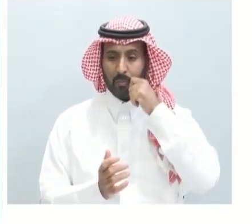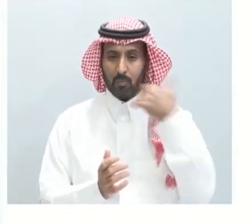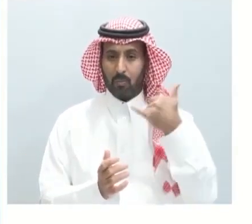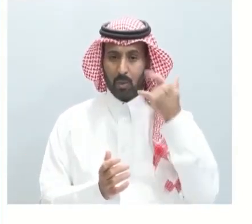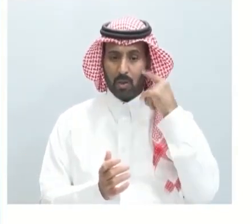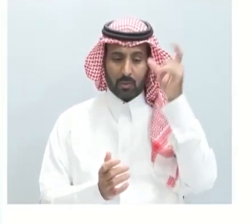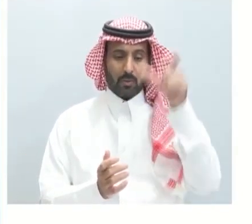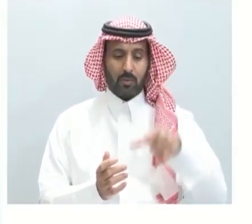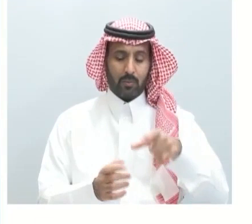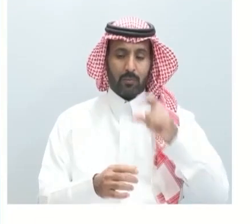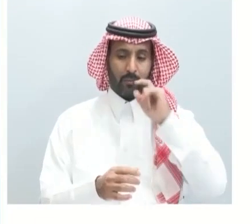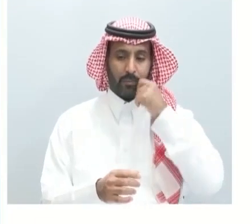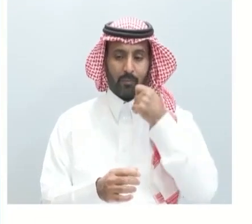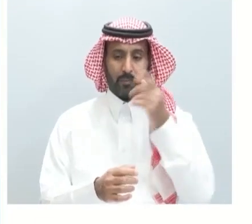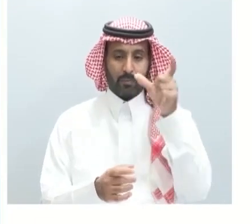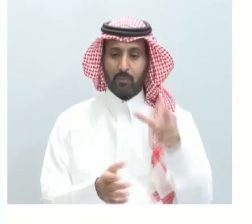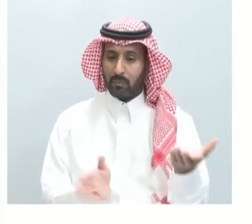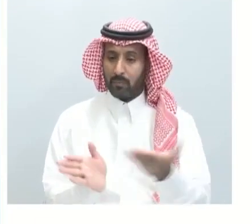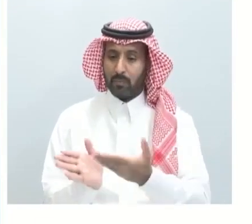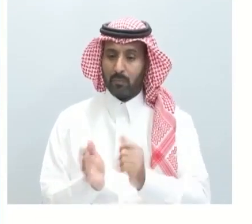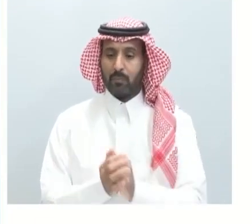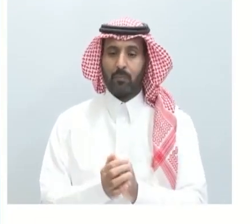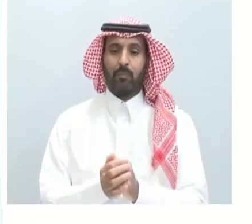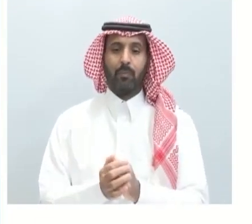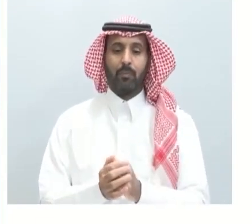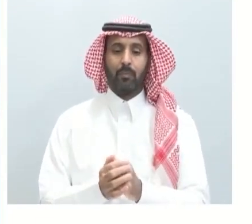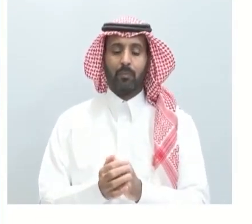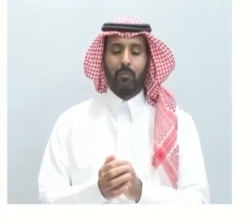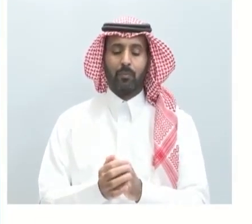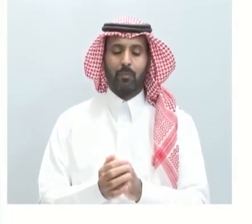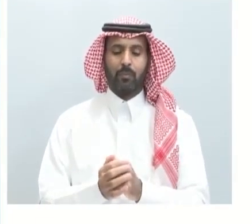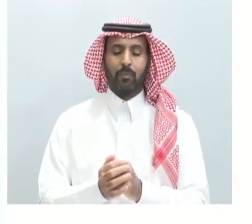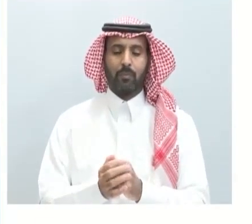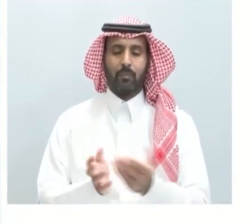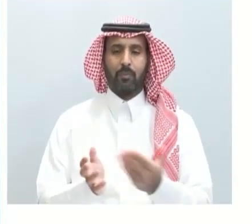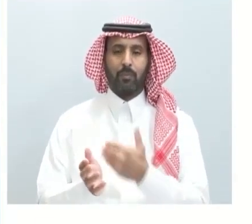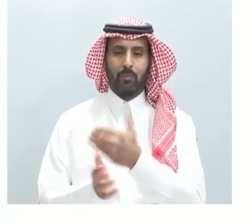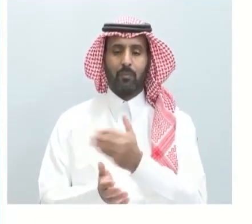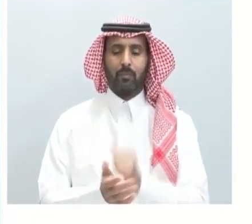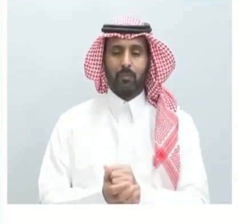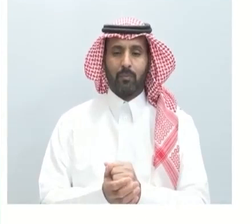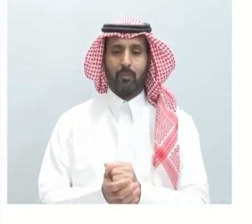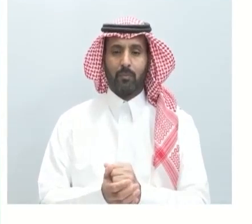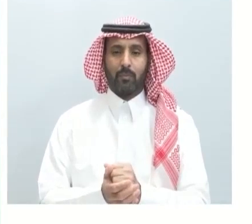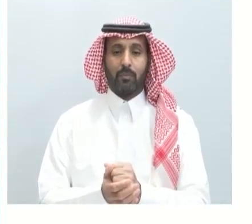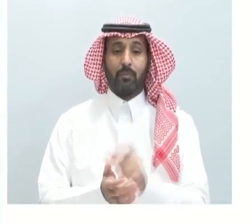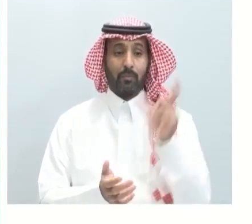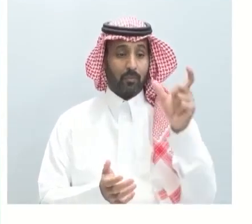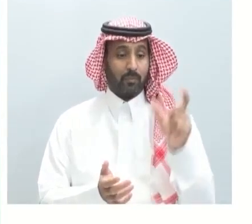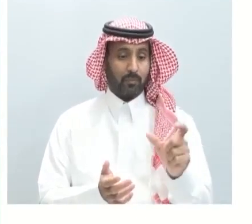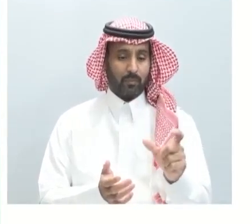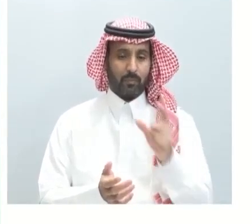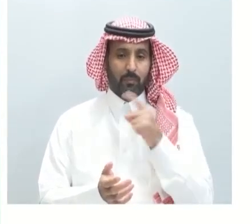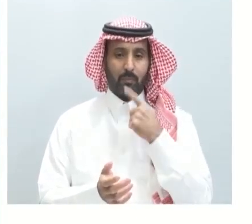important person this is what it means to roll out the red carpet try to use the idioms to talk